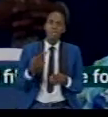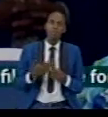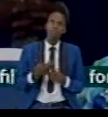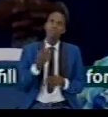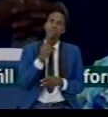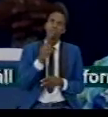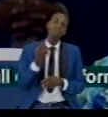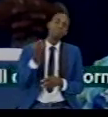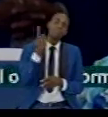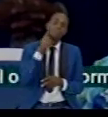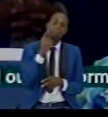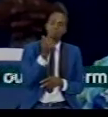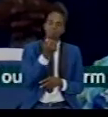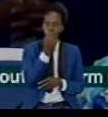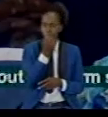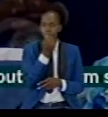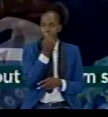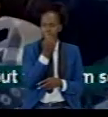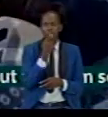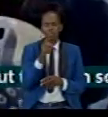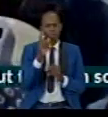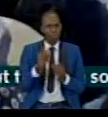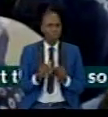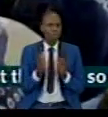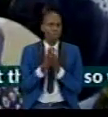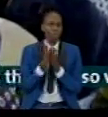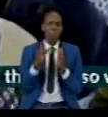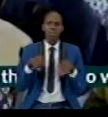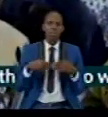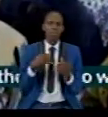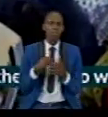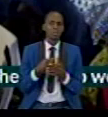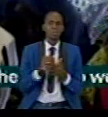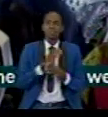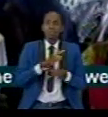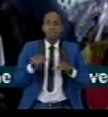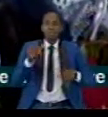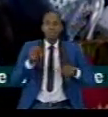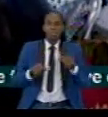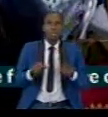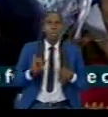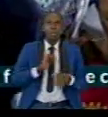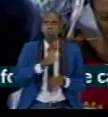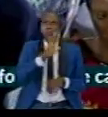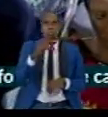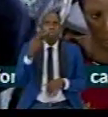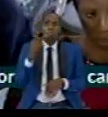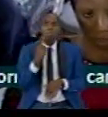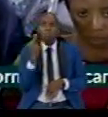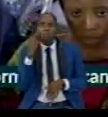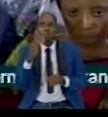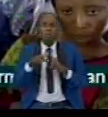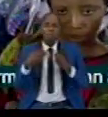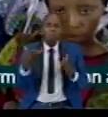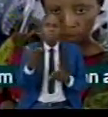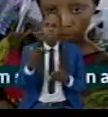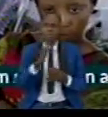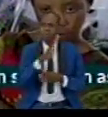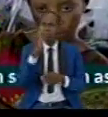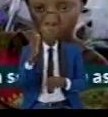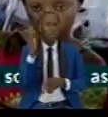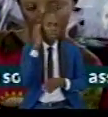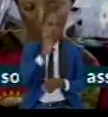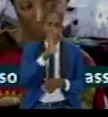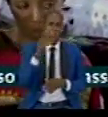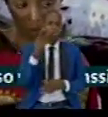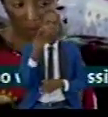encourage them and said the pastor of prayed you will see miracle today please don't be